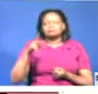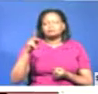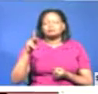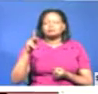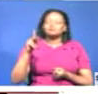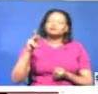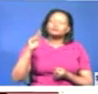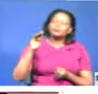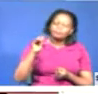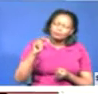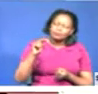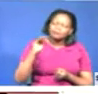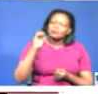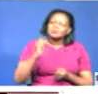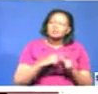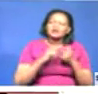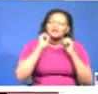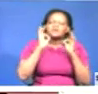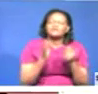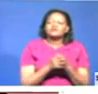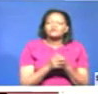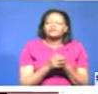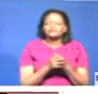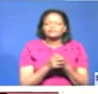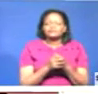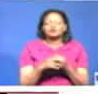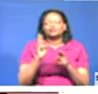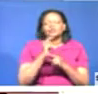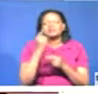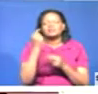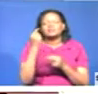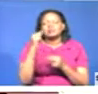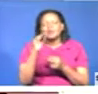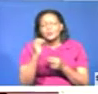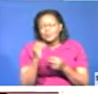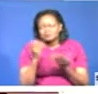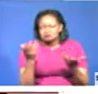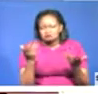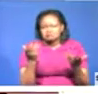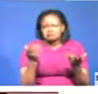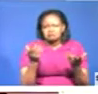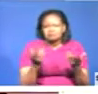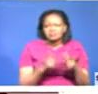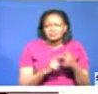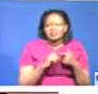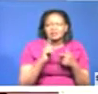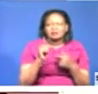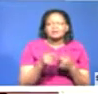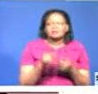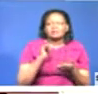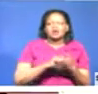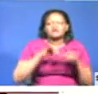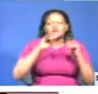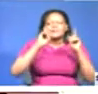if somebody has used a GM in raw material in terms of processing of its flour, then in that flour they should say that they have